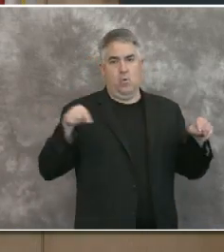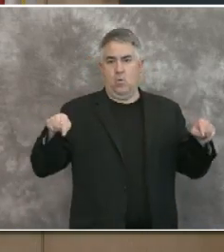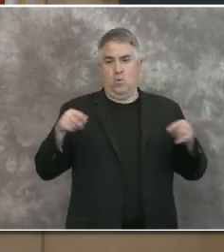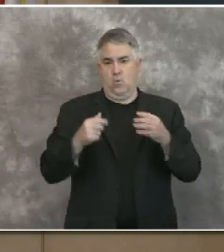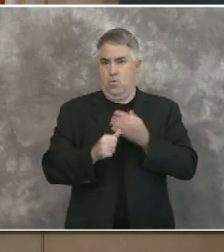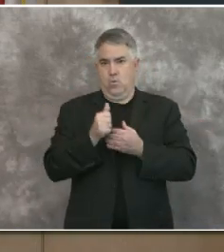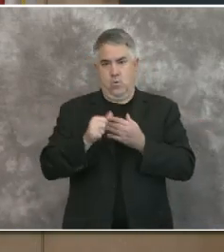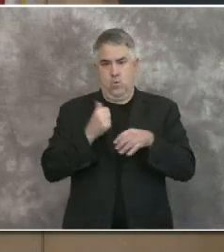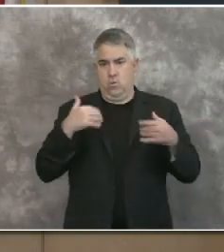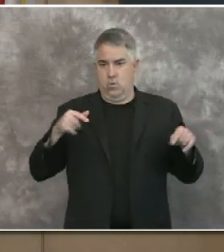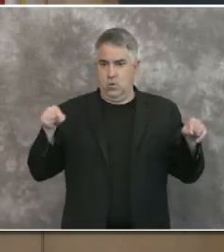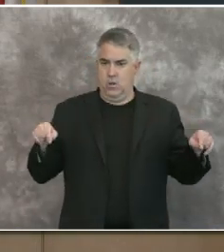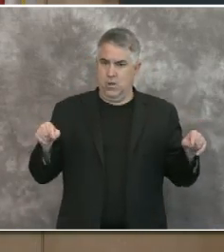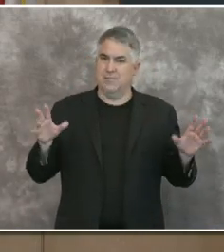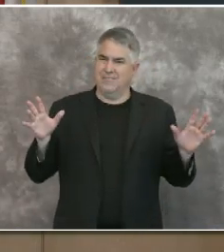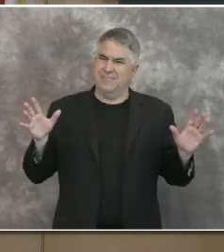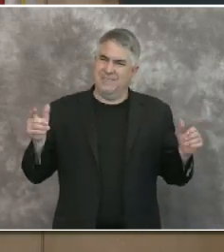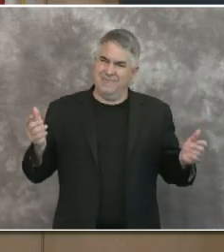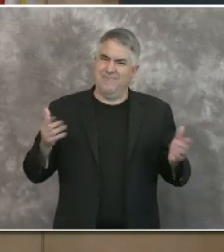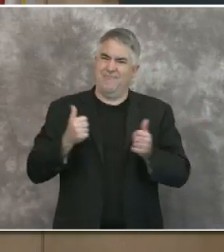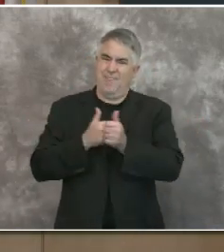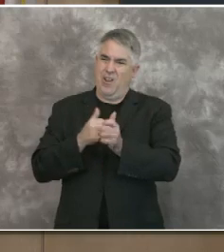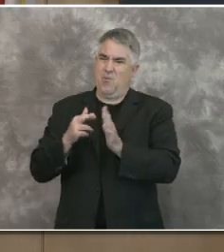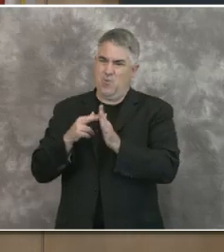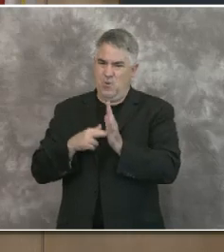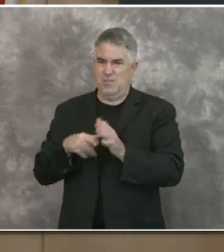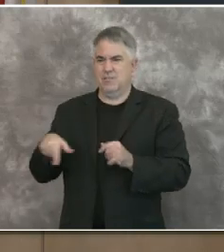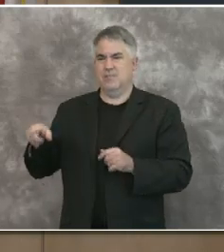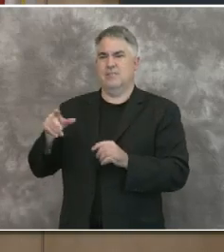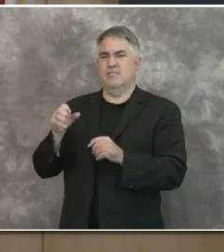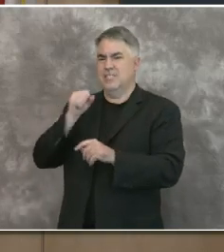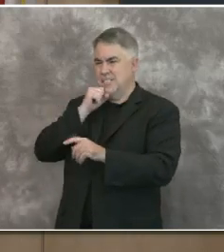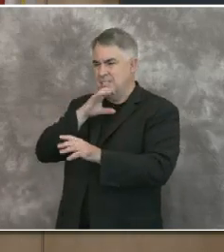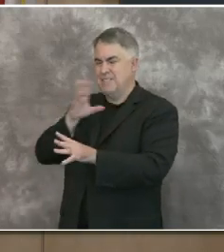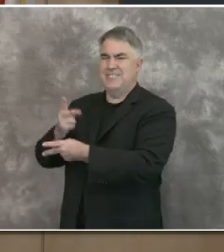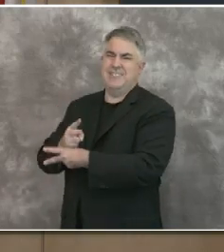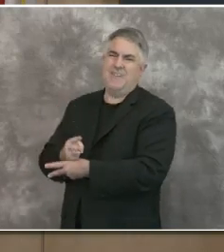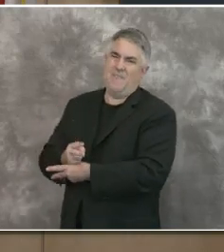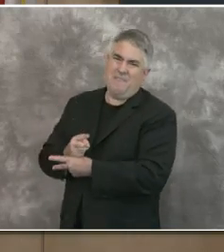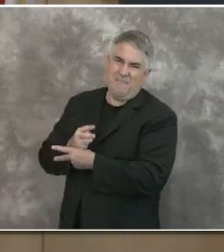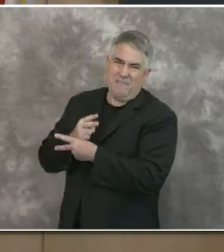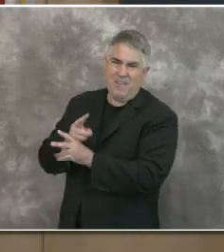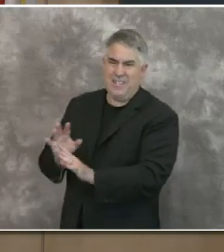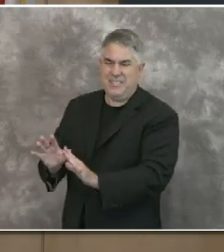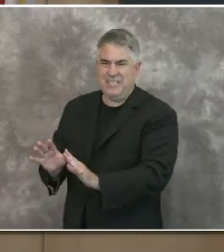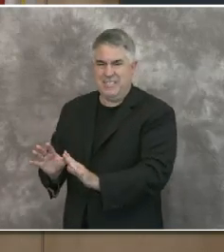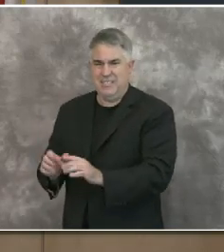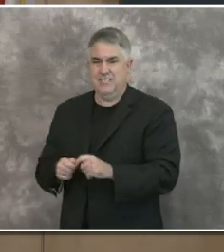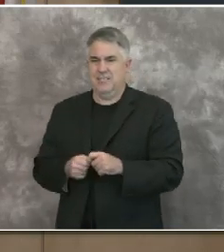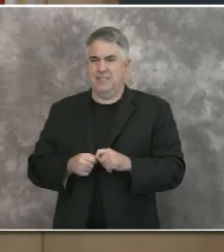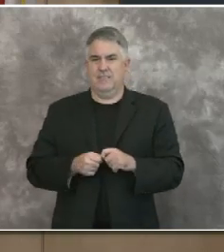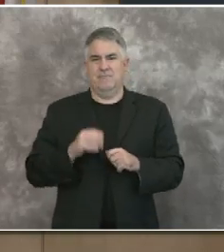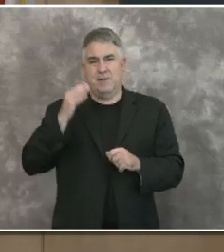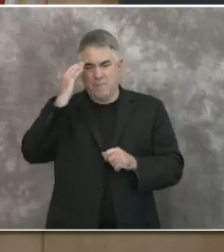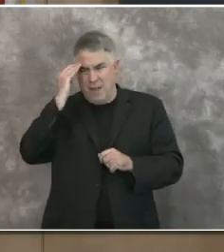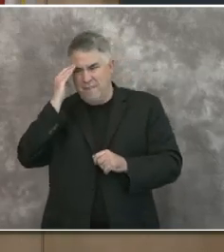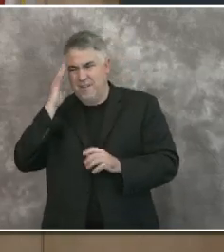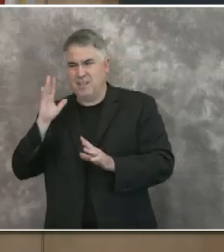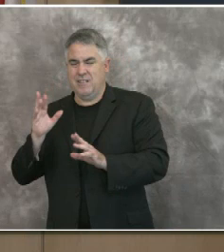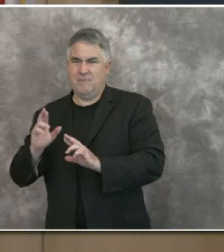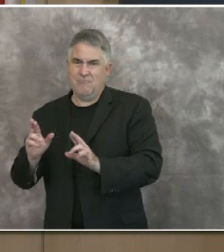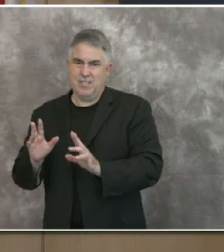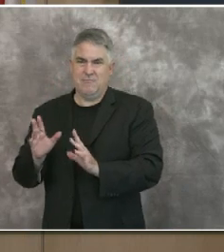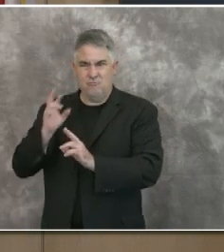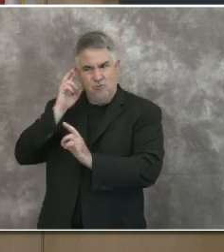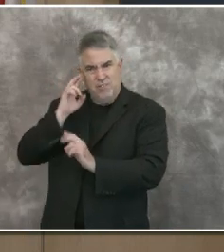senior citizens and those with underlying health conditions to exercise extreme caution, to be very mindful, ideally to stay at